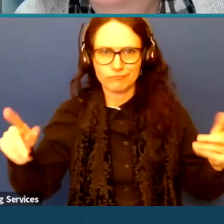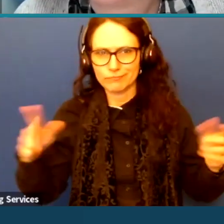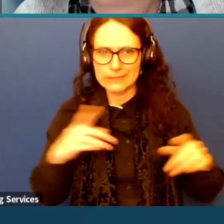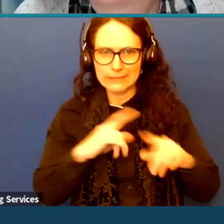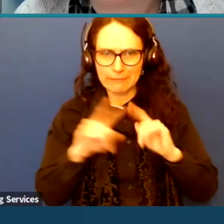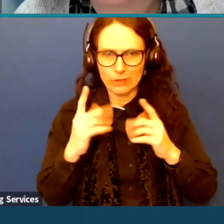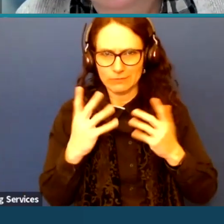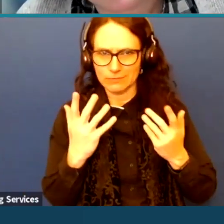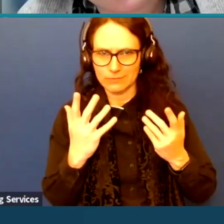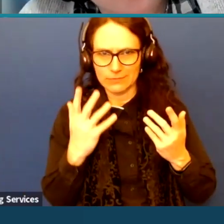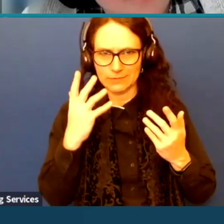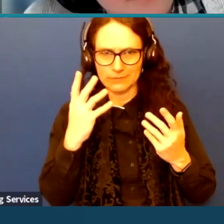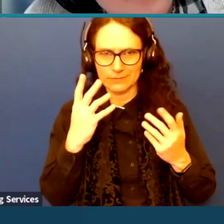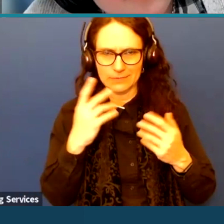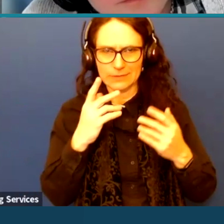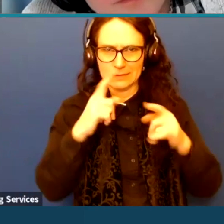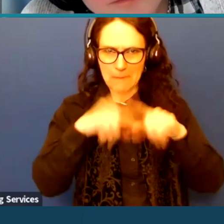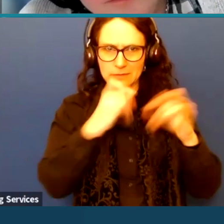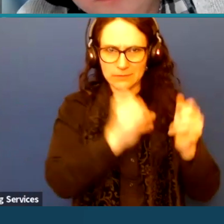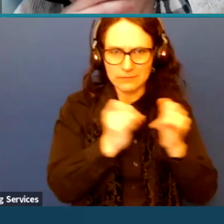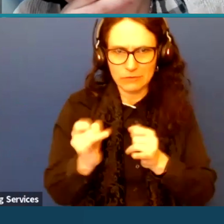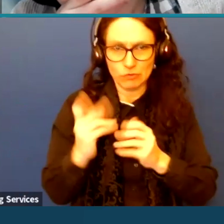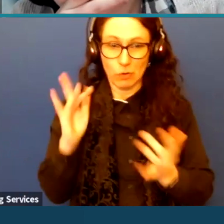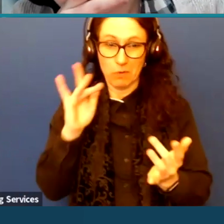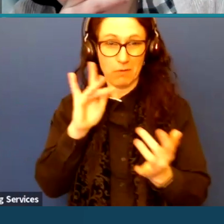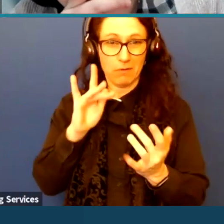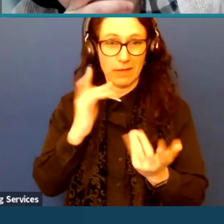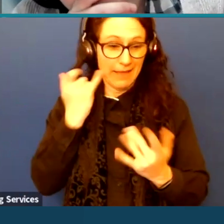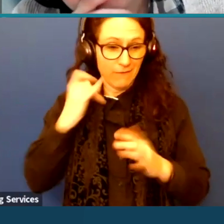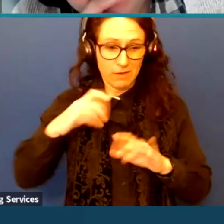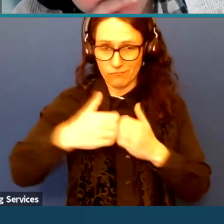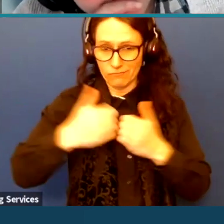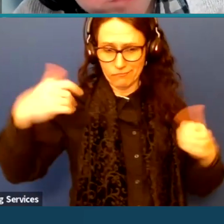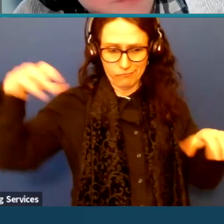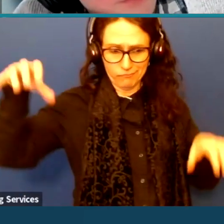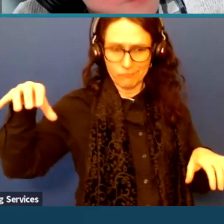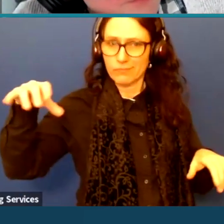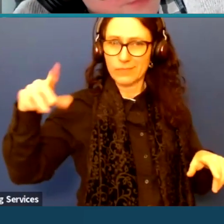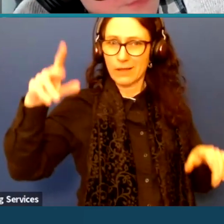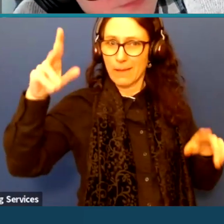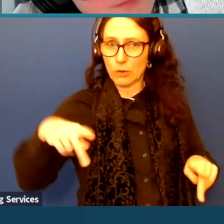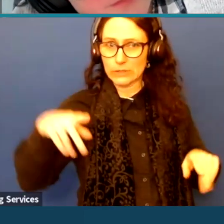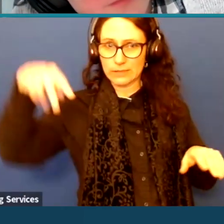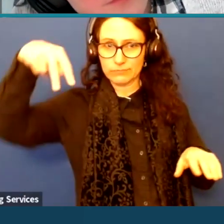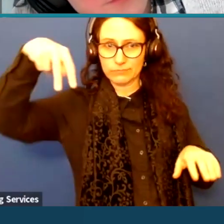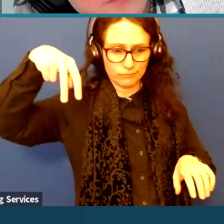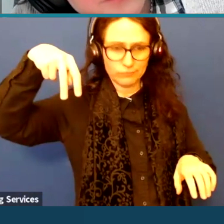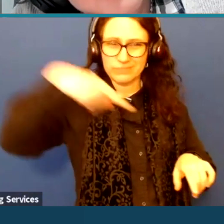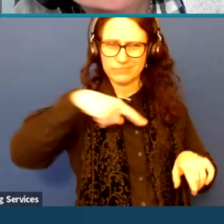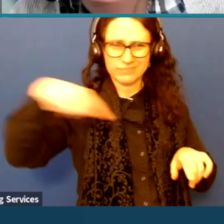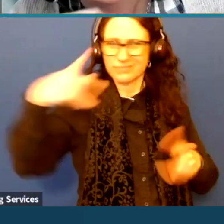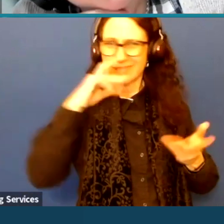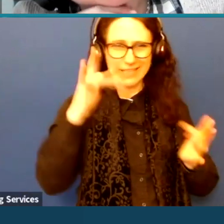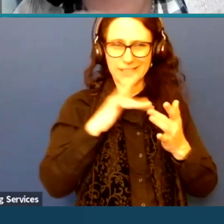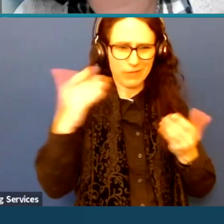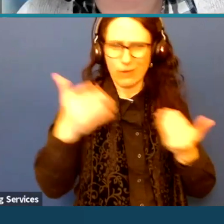it's contact with the animal, shouldn't really make much of a difference. But you might have to ask them follow-up questions if you have a customer or